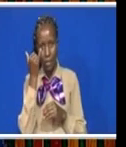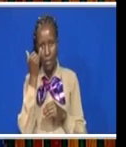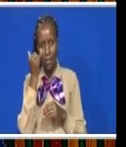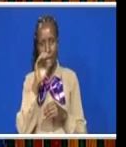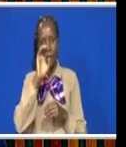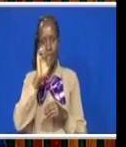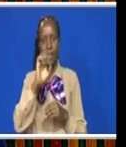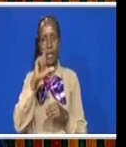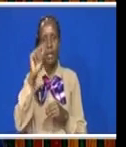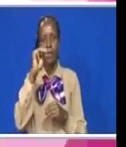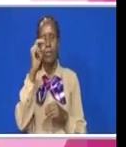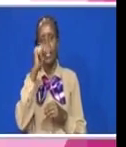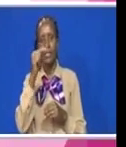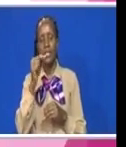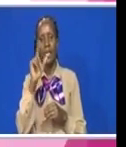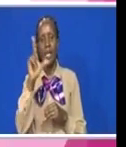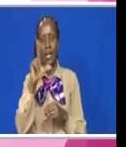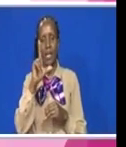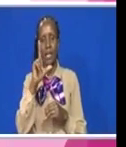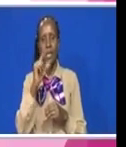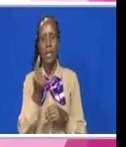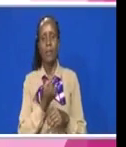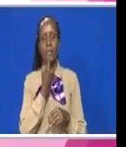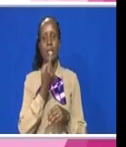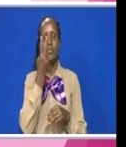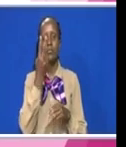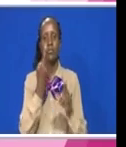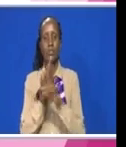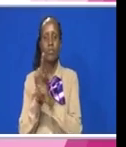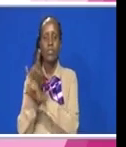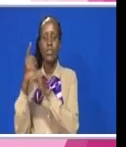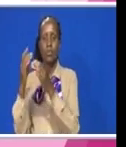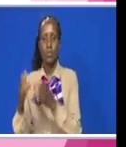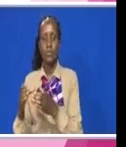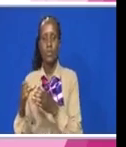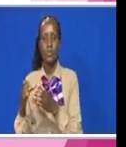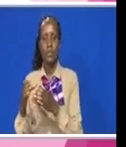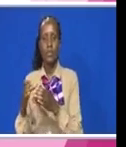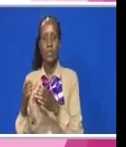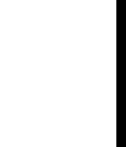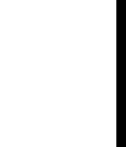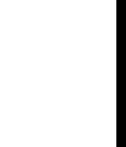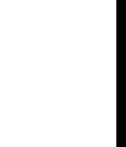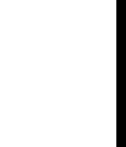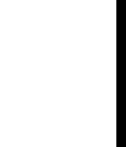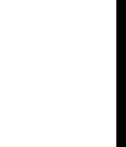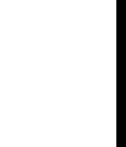element L appears in two different groups in the grid above.